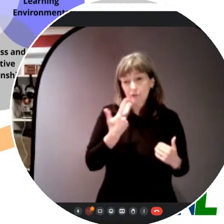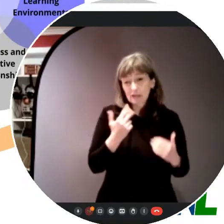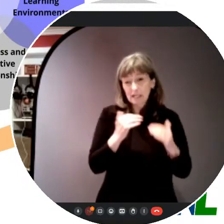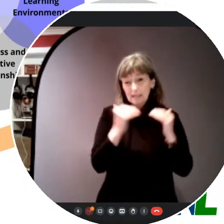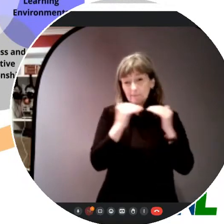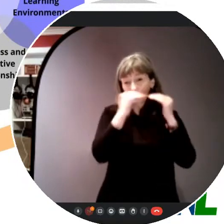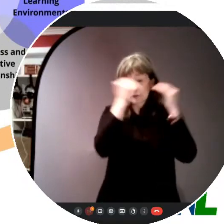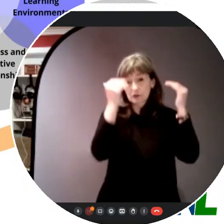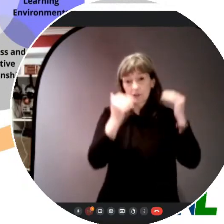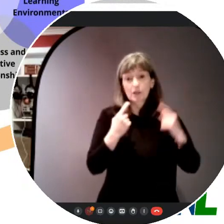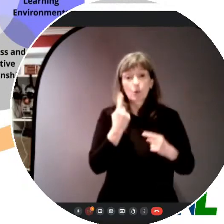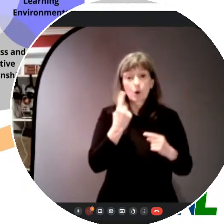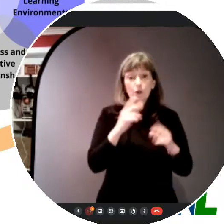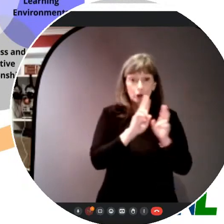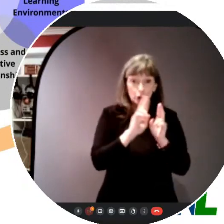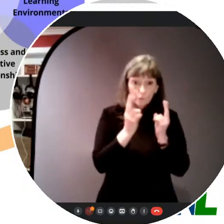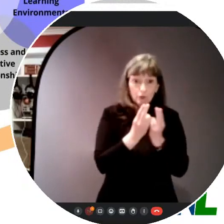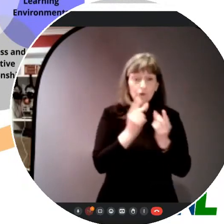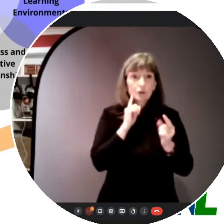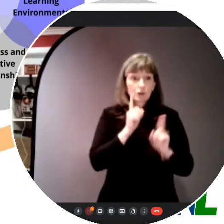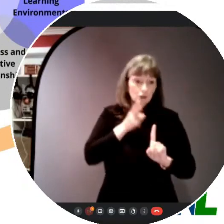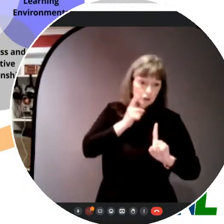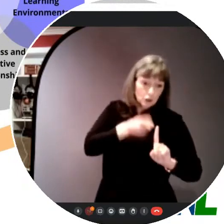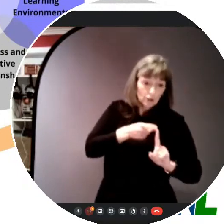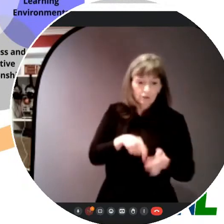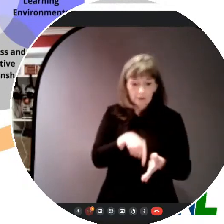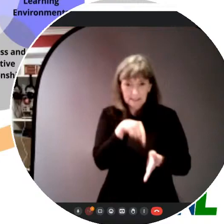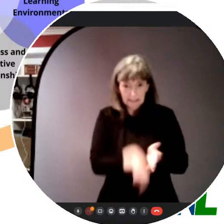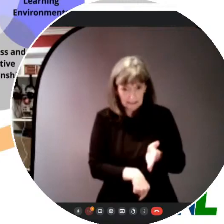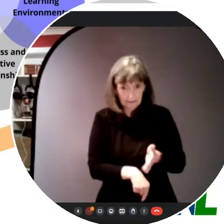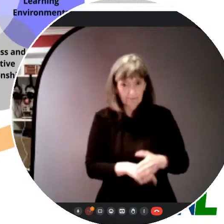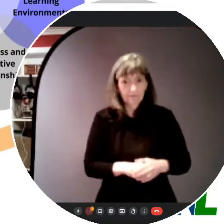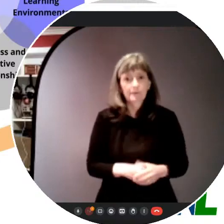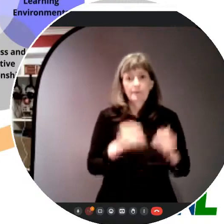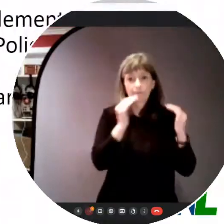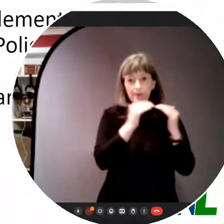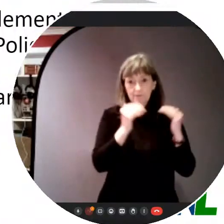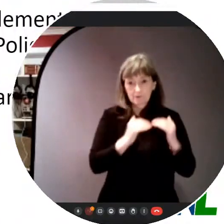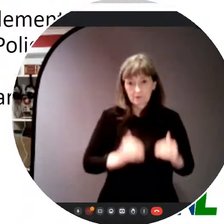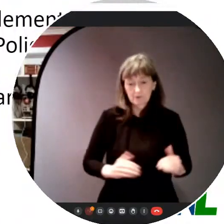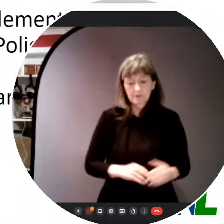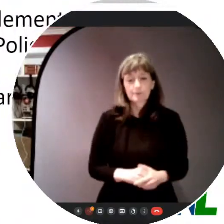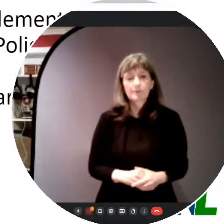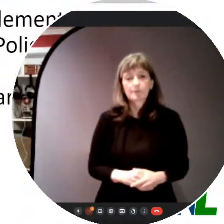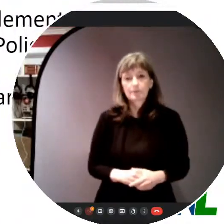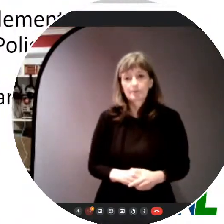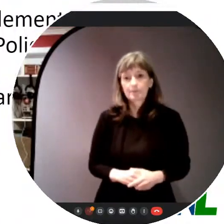universal, targeted, and intensive.